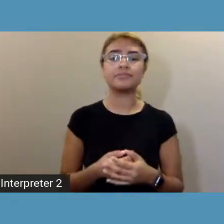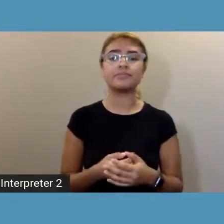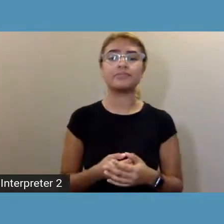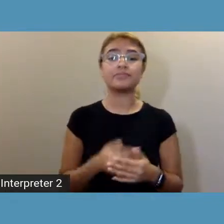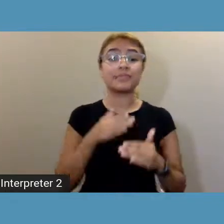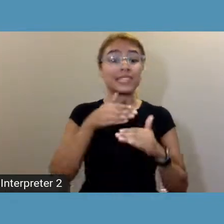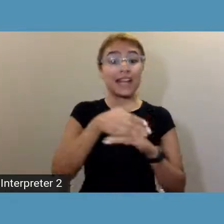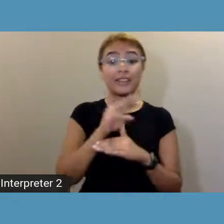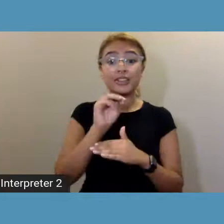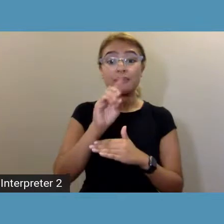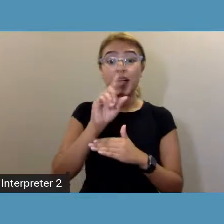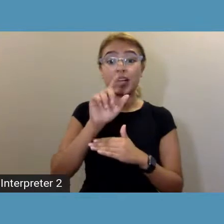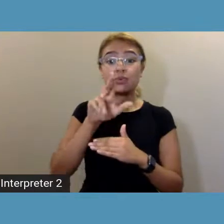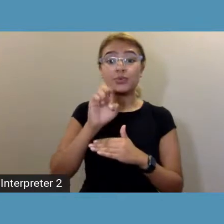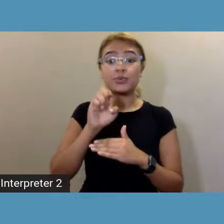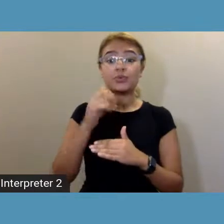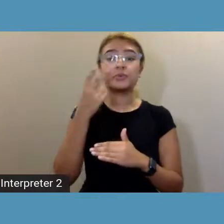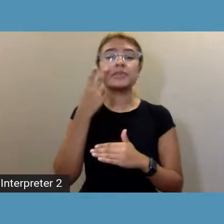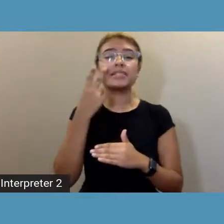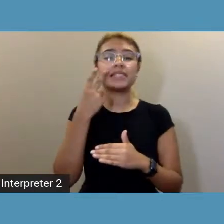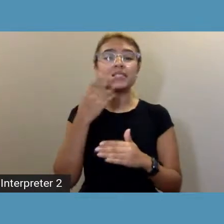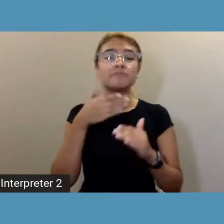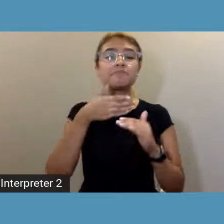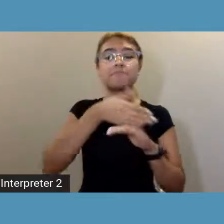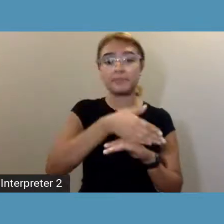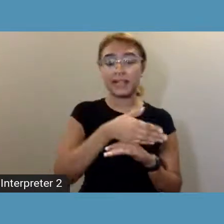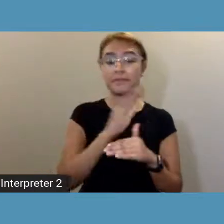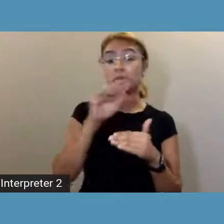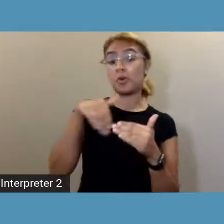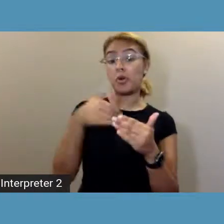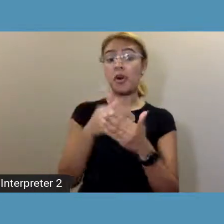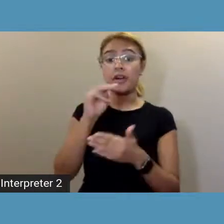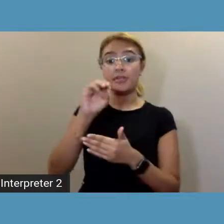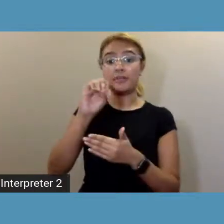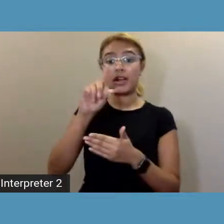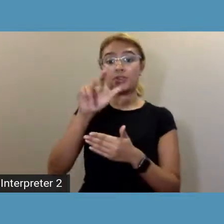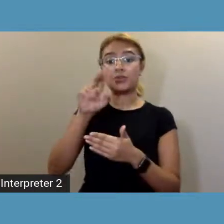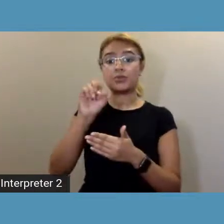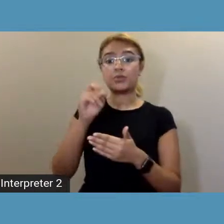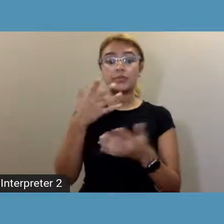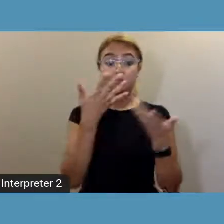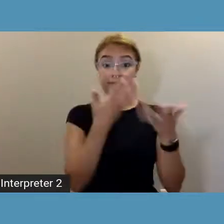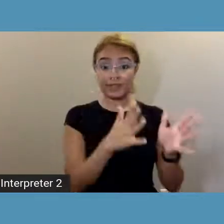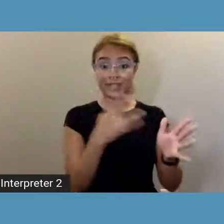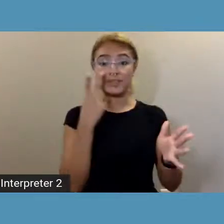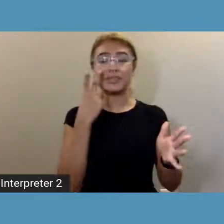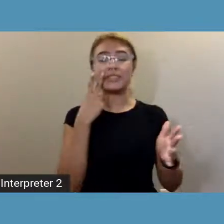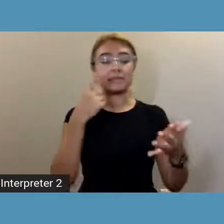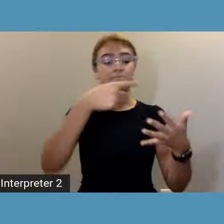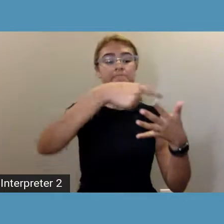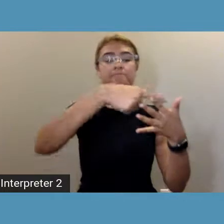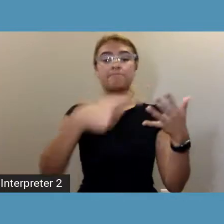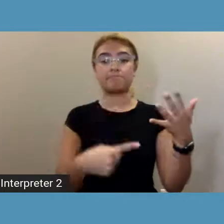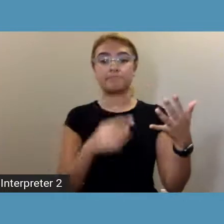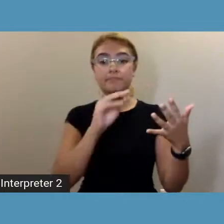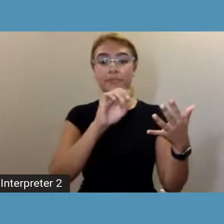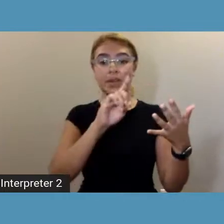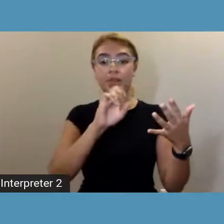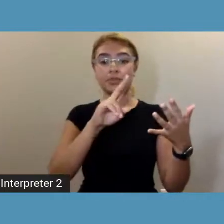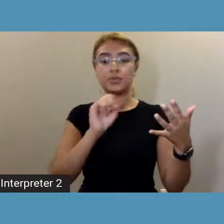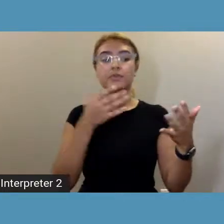After the module, you'll see, after all of the modules are completed, you'll see the entire module present on our